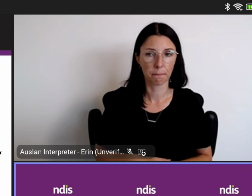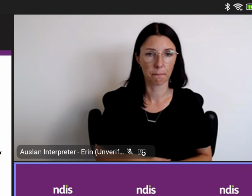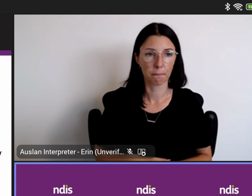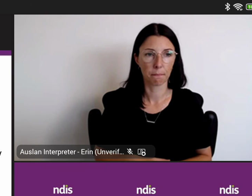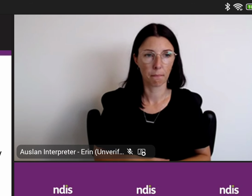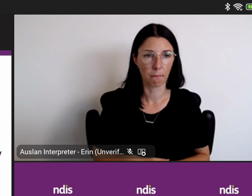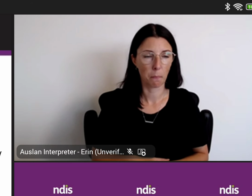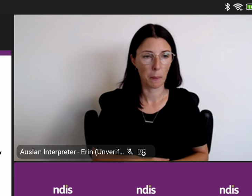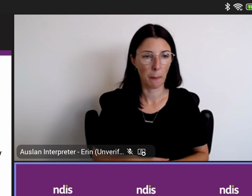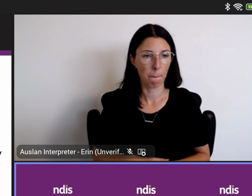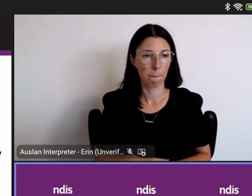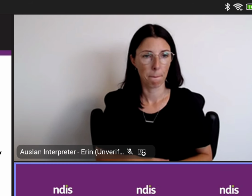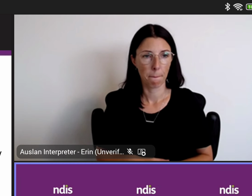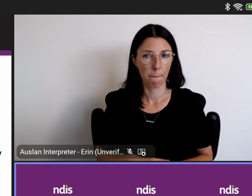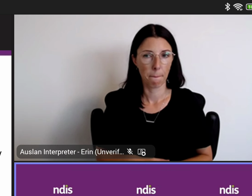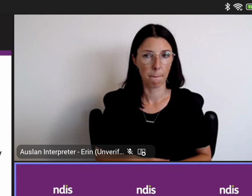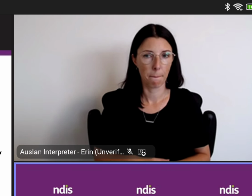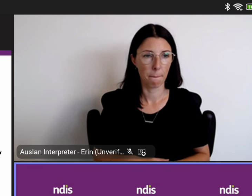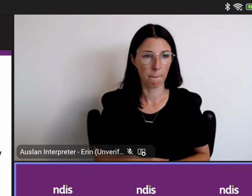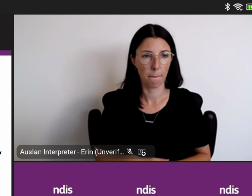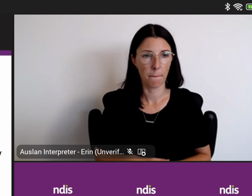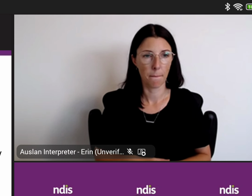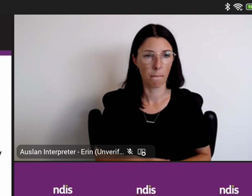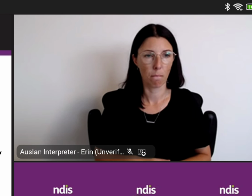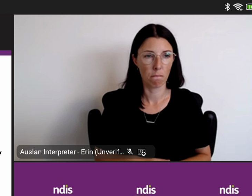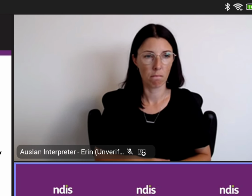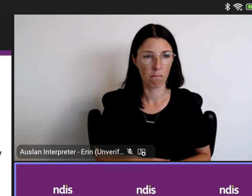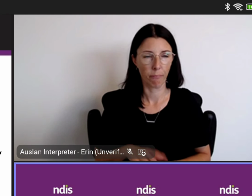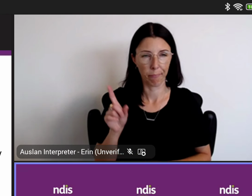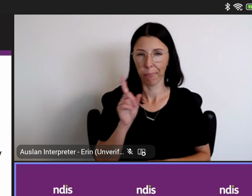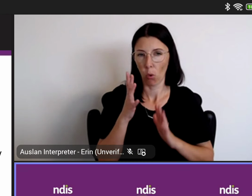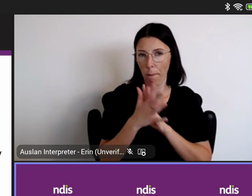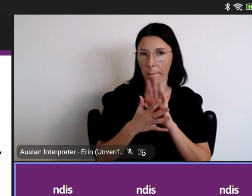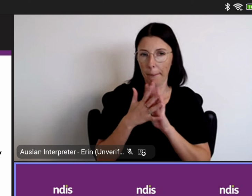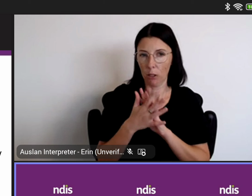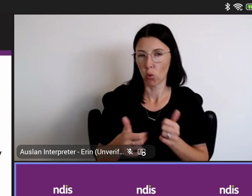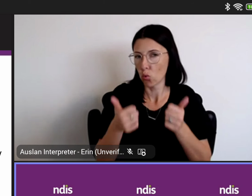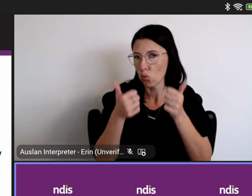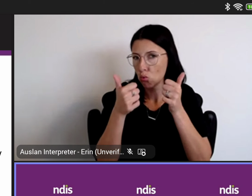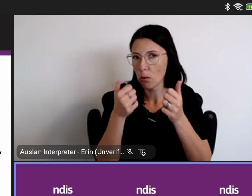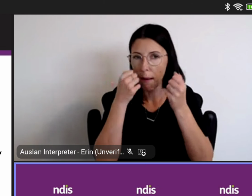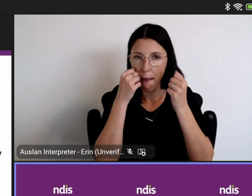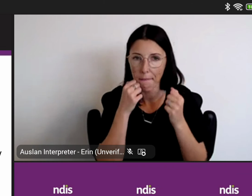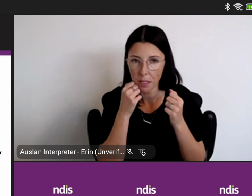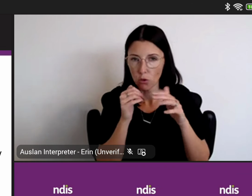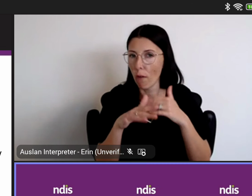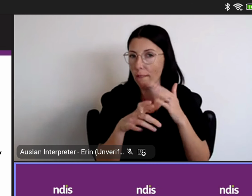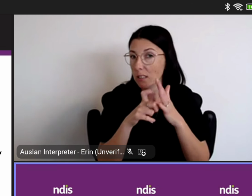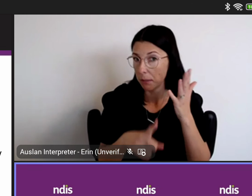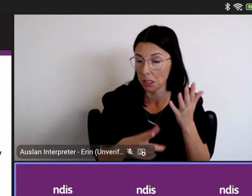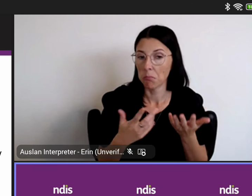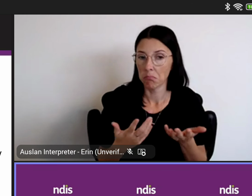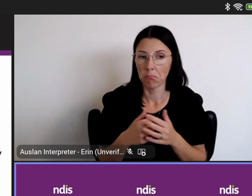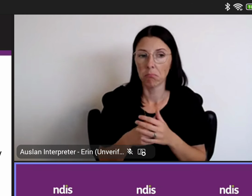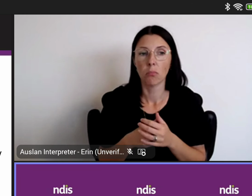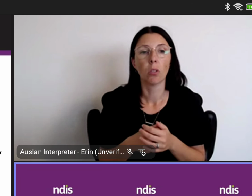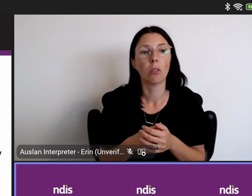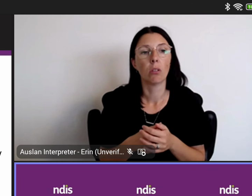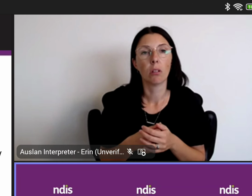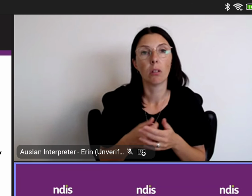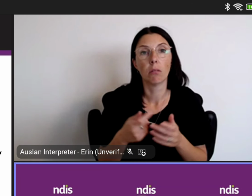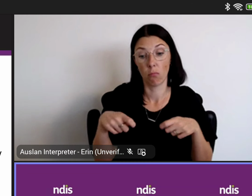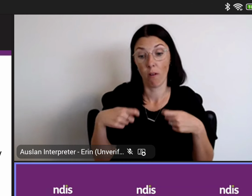What is considered good evidence of disability? Providing good evidence of disability will help